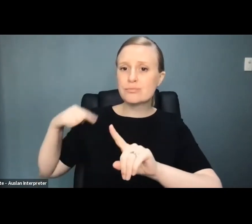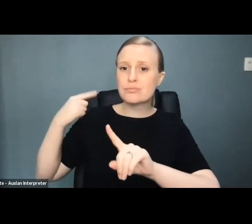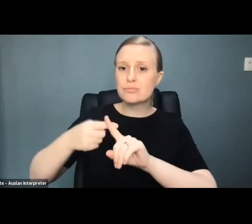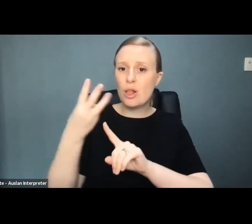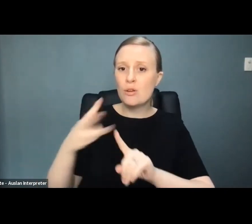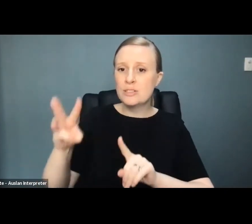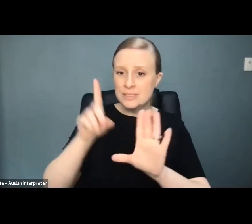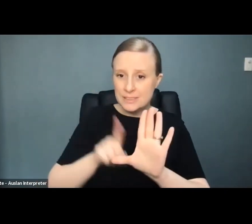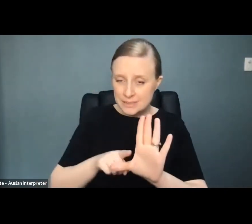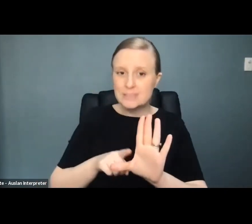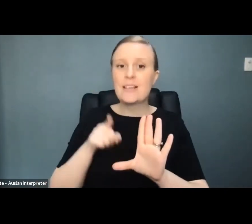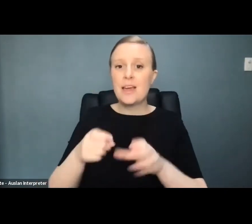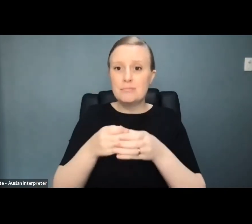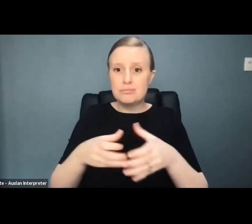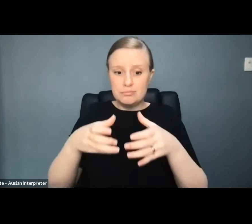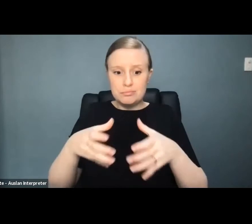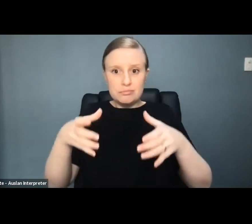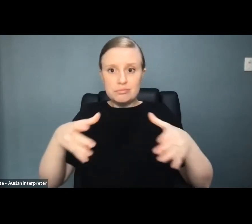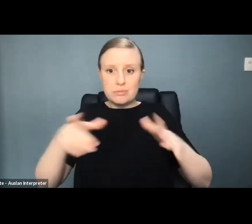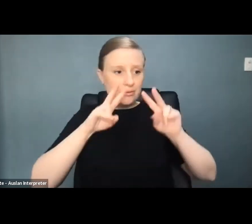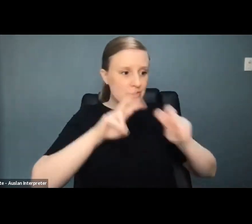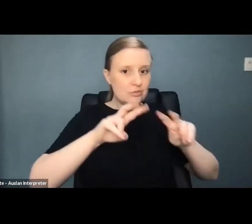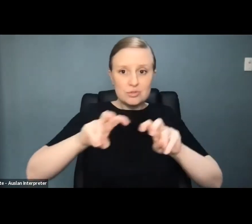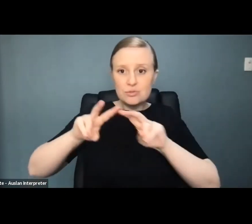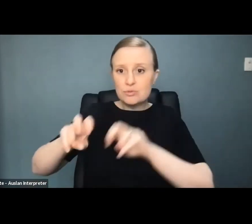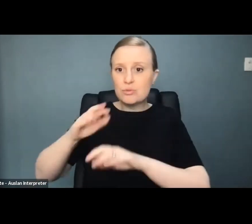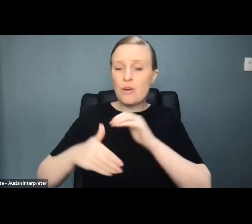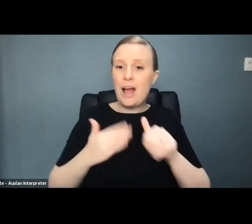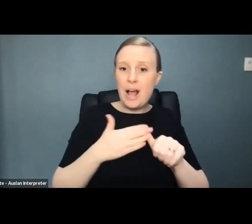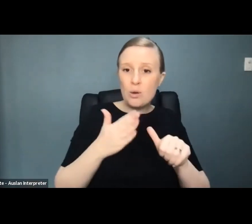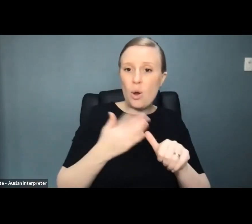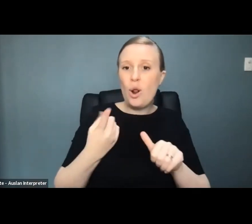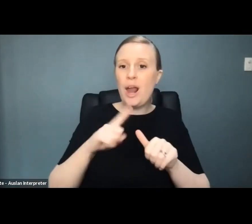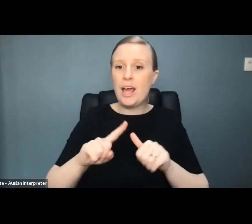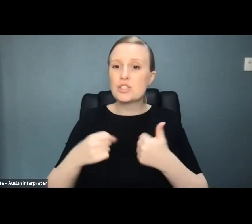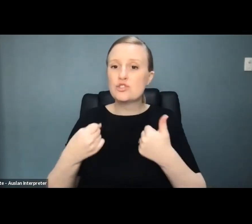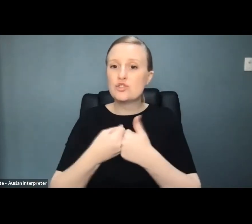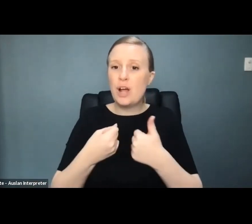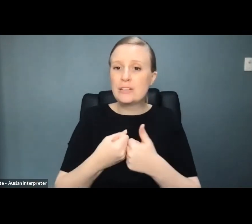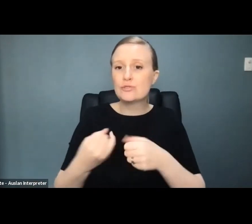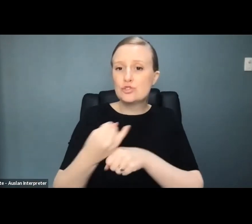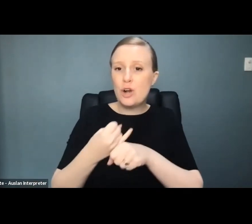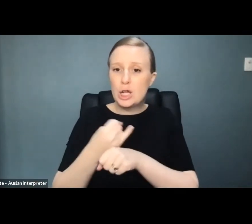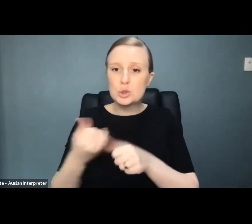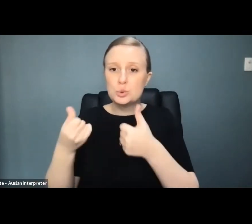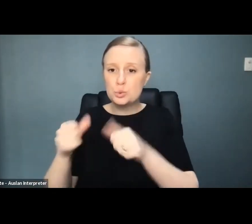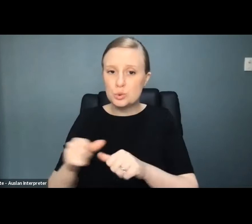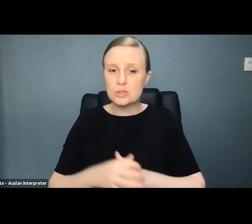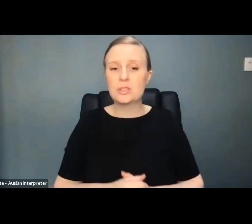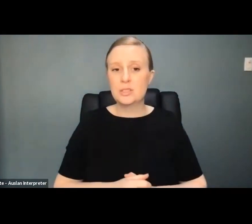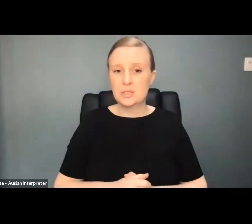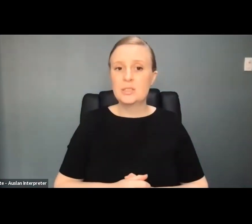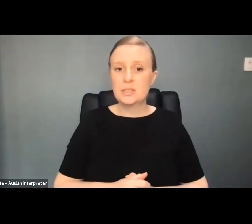research on alcohol and other drug use. I express the department's appreciation for NDARC's continued delivery of novel and